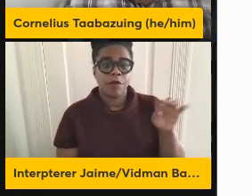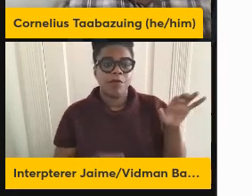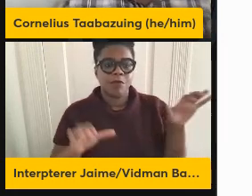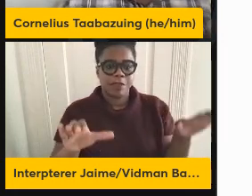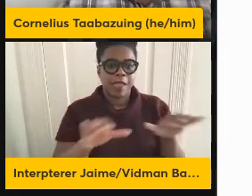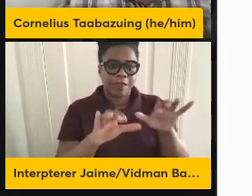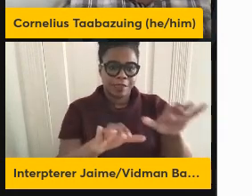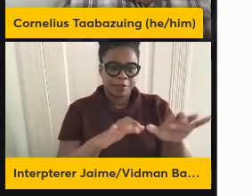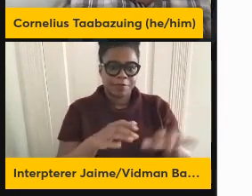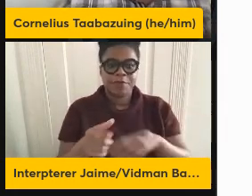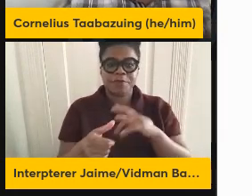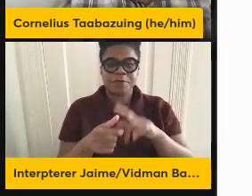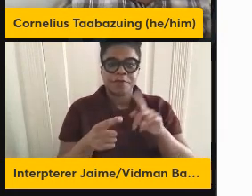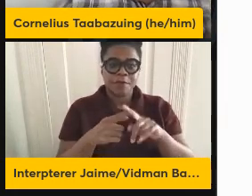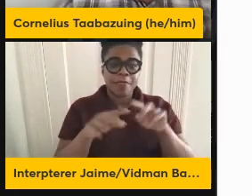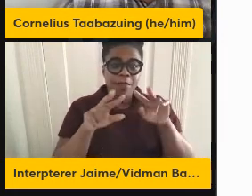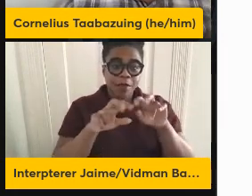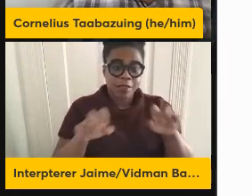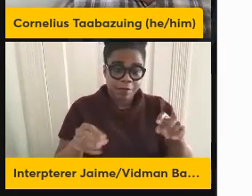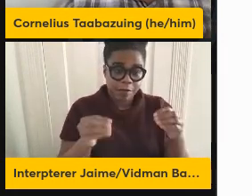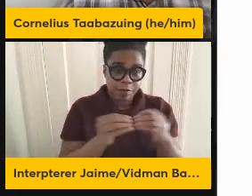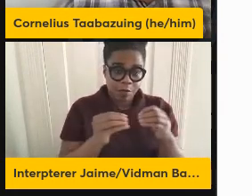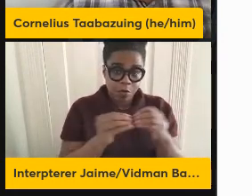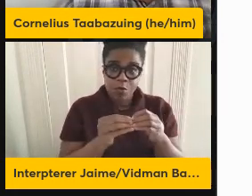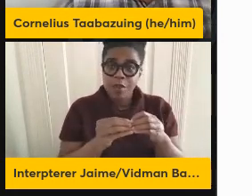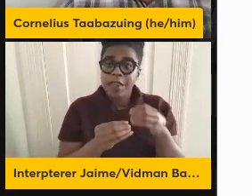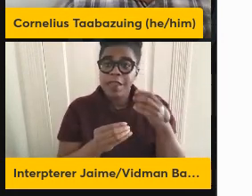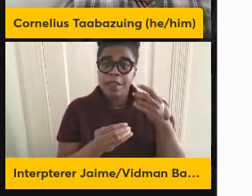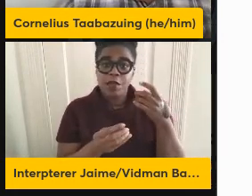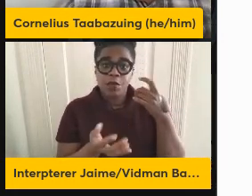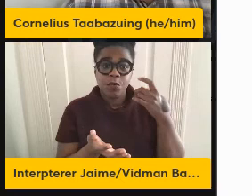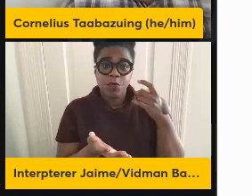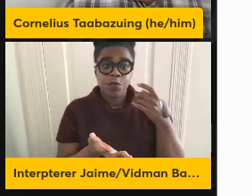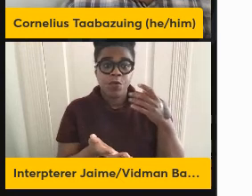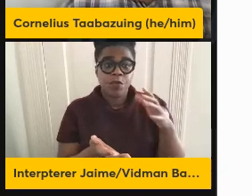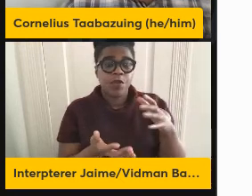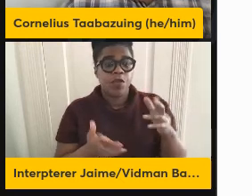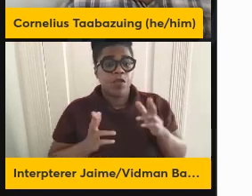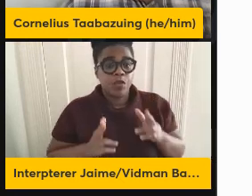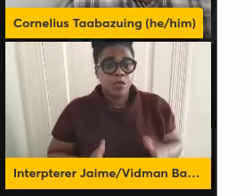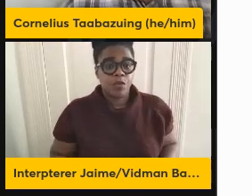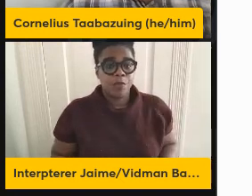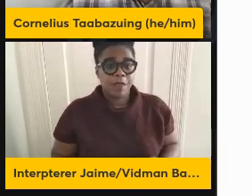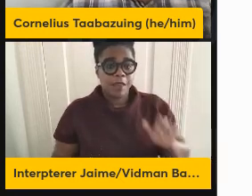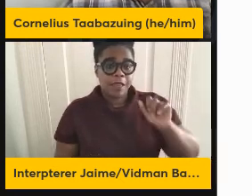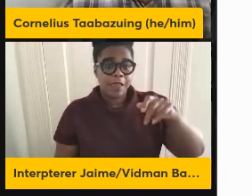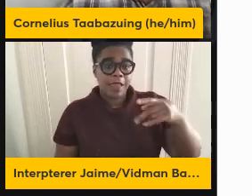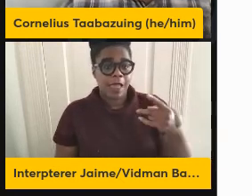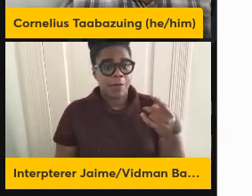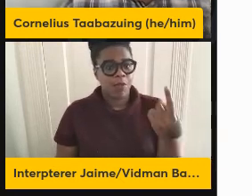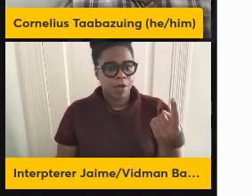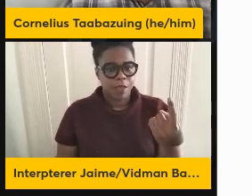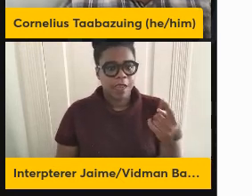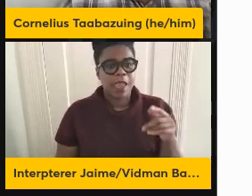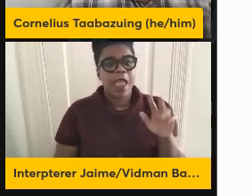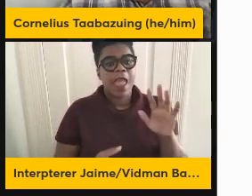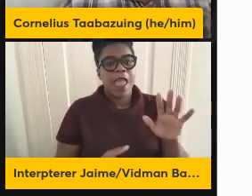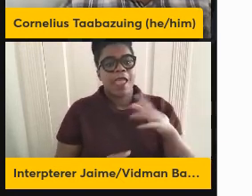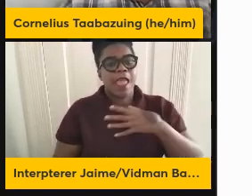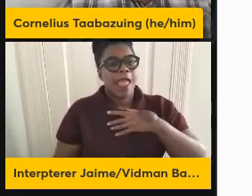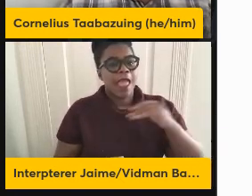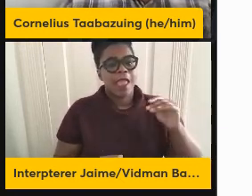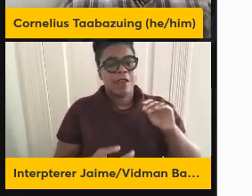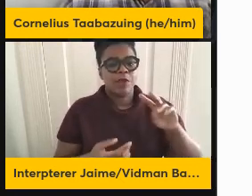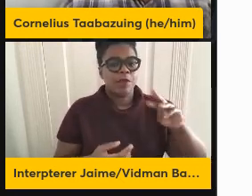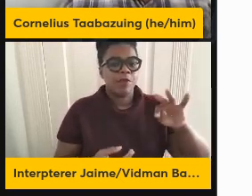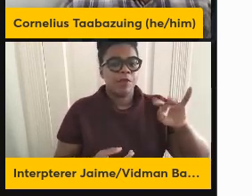we examined this a little bit further. And here, what we did was we took the human caspase-1 and we also mutated the putative processing